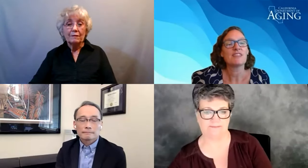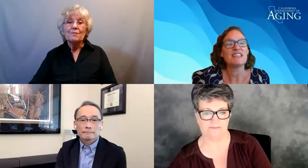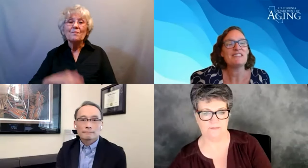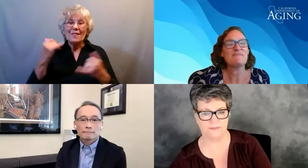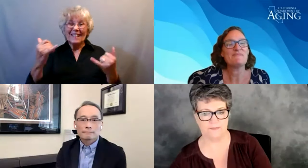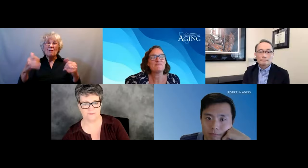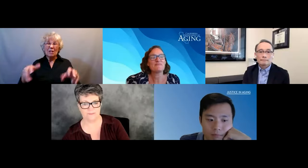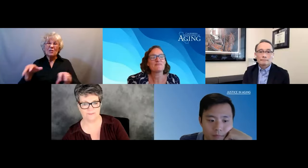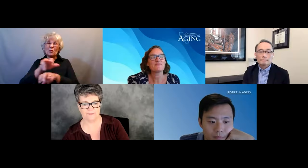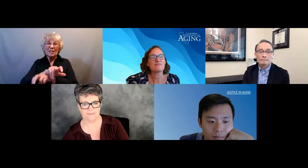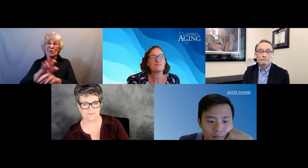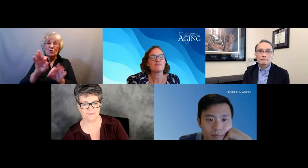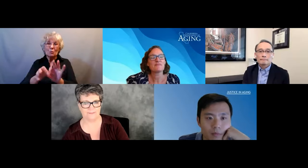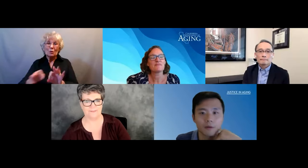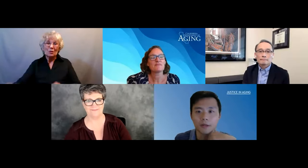Danny.